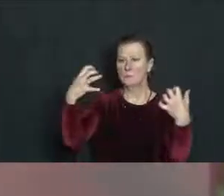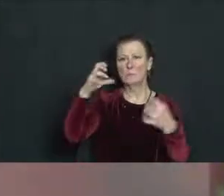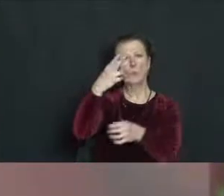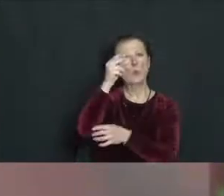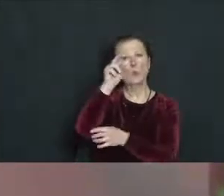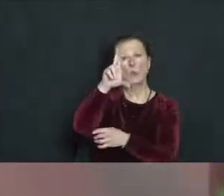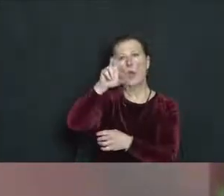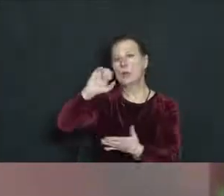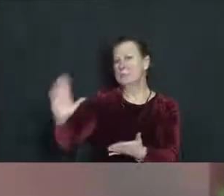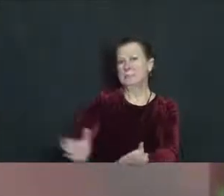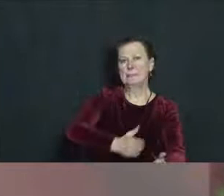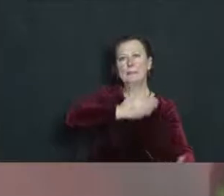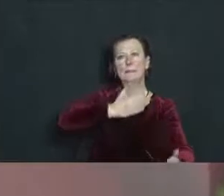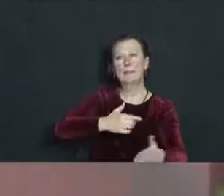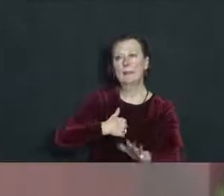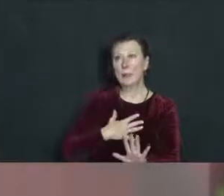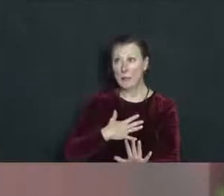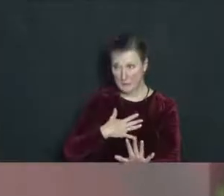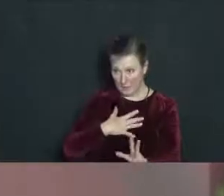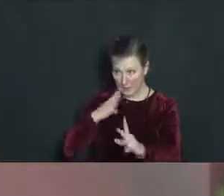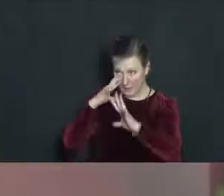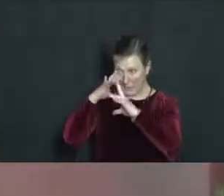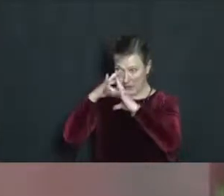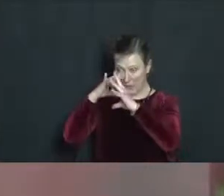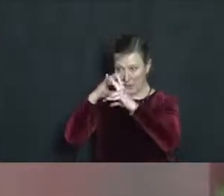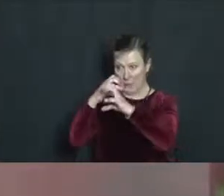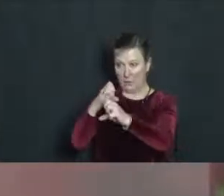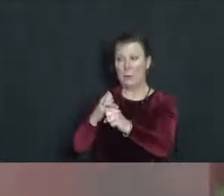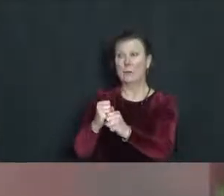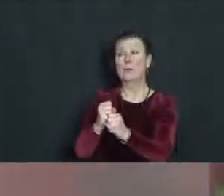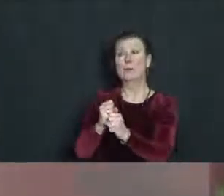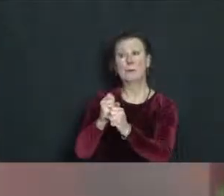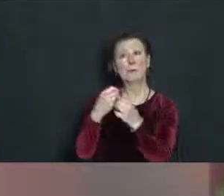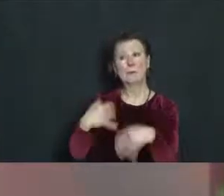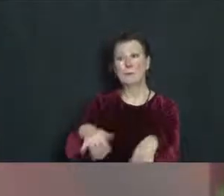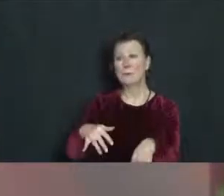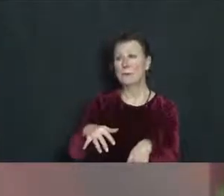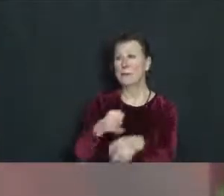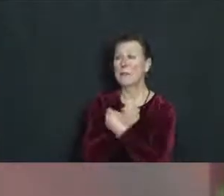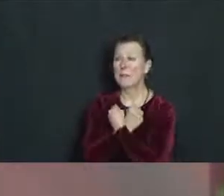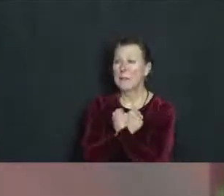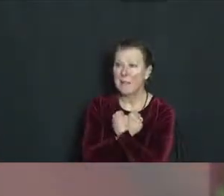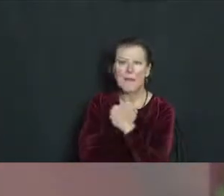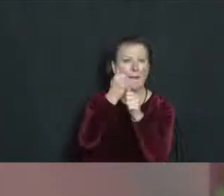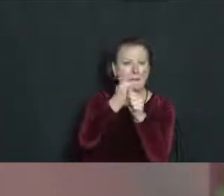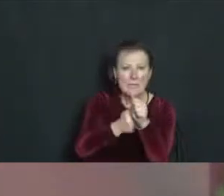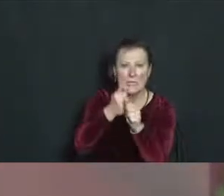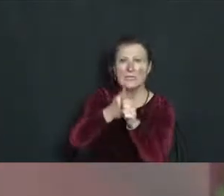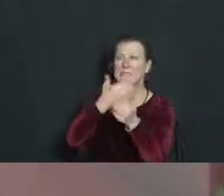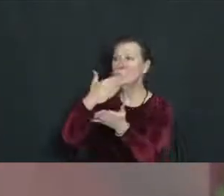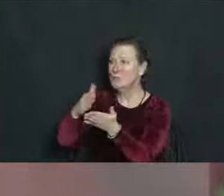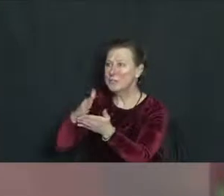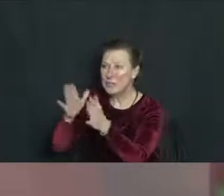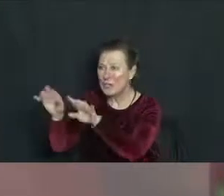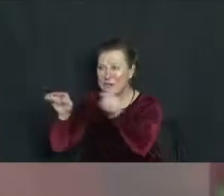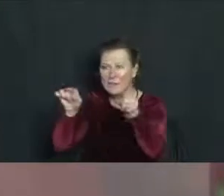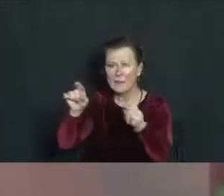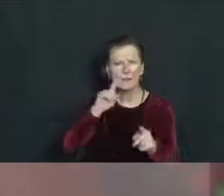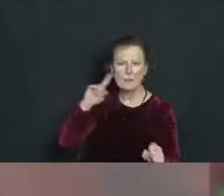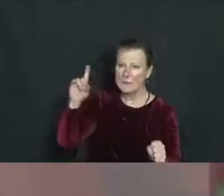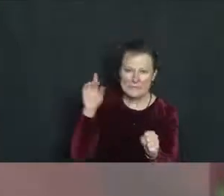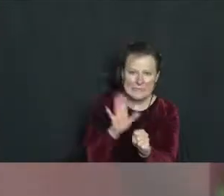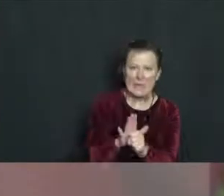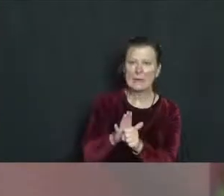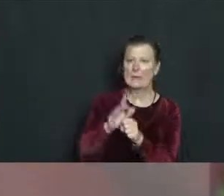swelled, I sat wrapped in adoration of all the singers, each one completely dedicated at